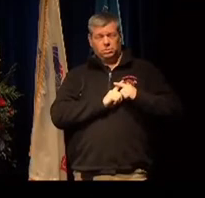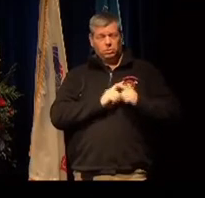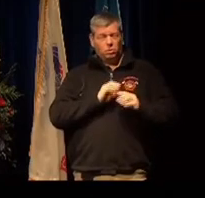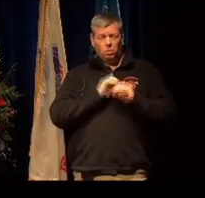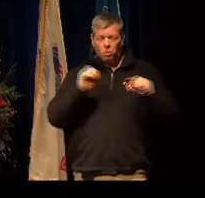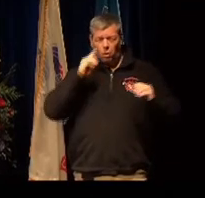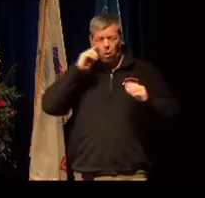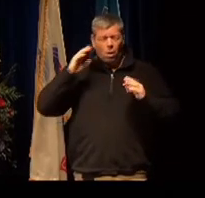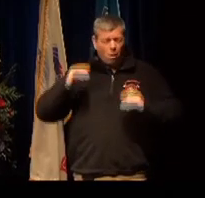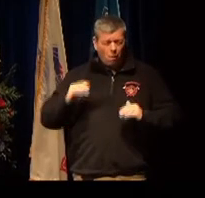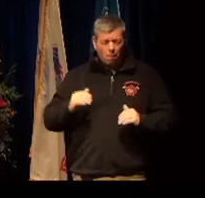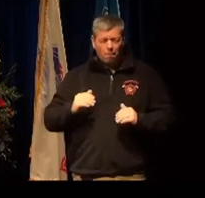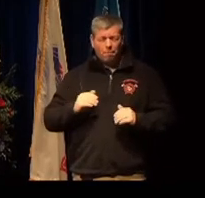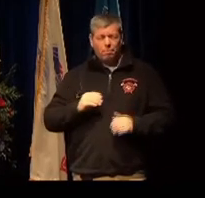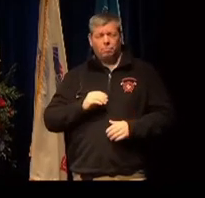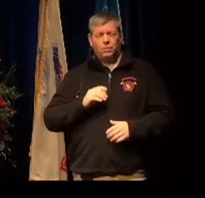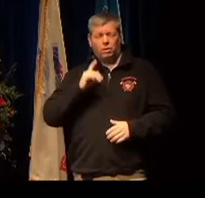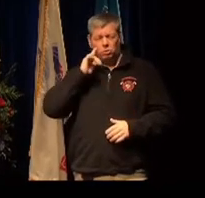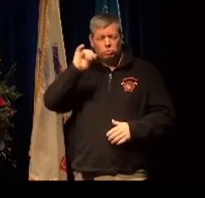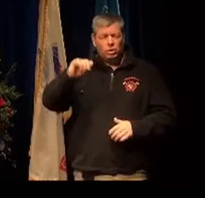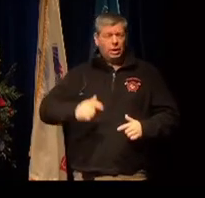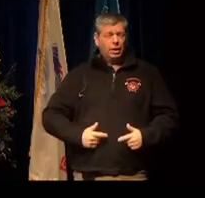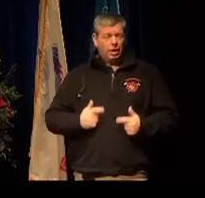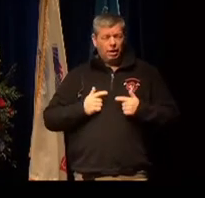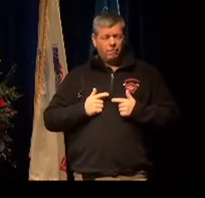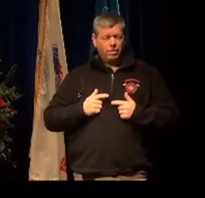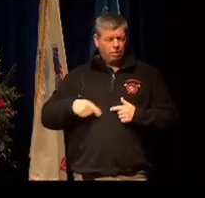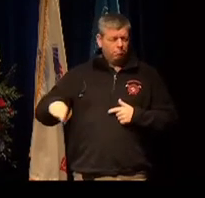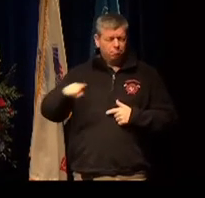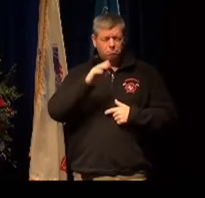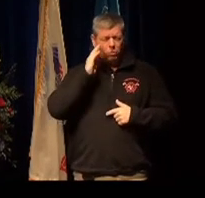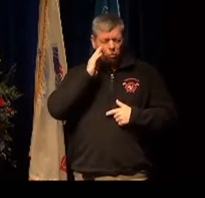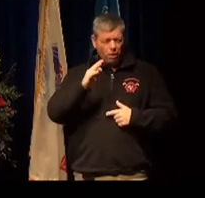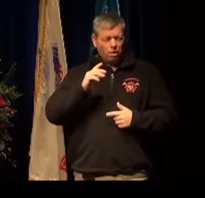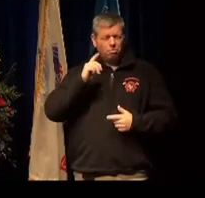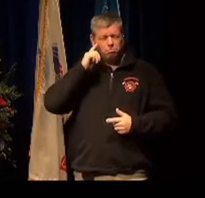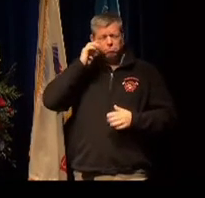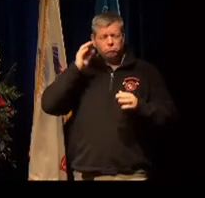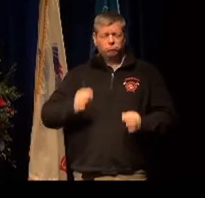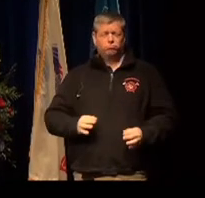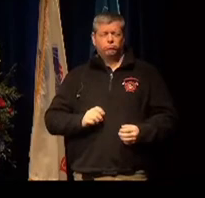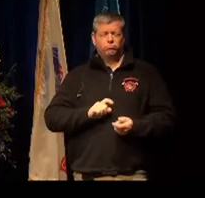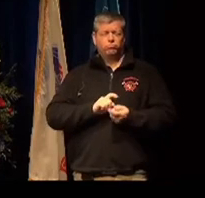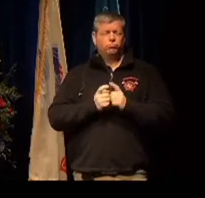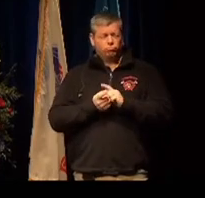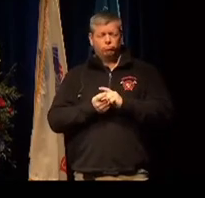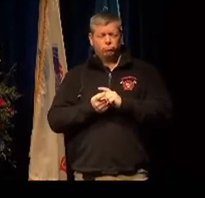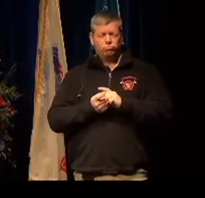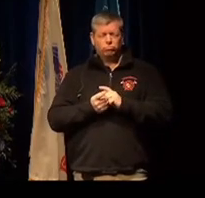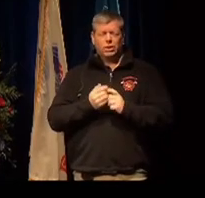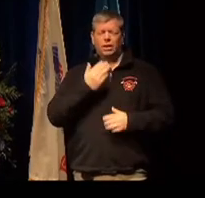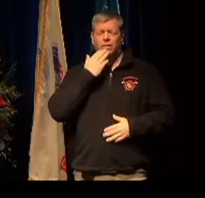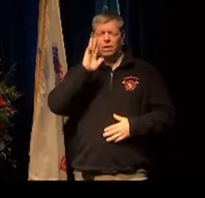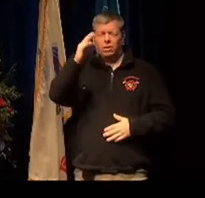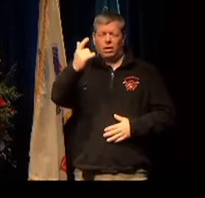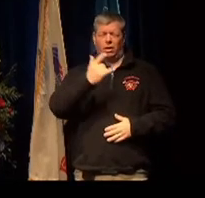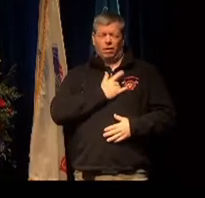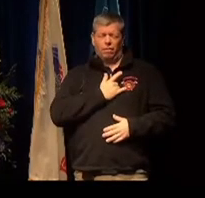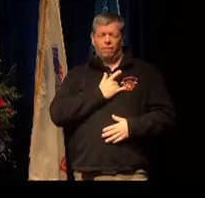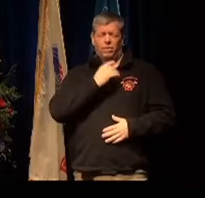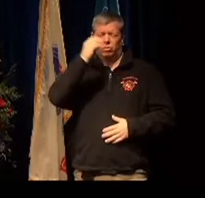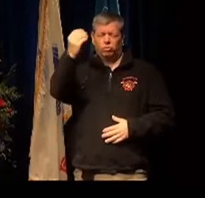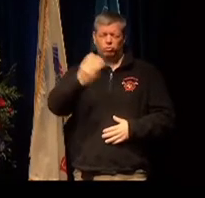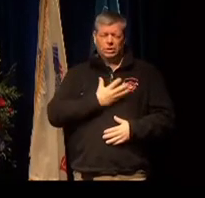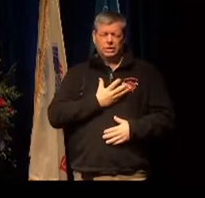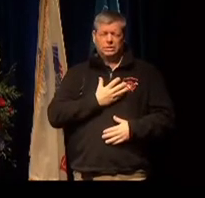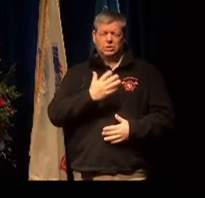eternal life through your Son, may they make that life-changing decision today. Thank you for your love, grace, and mercy. In